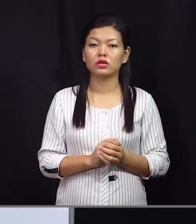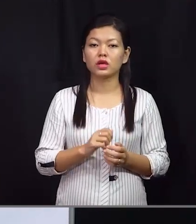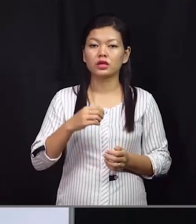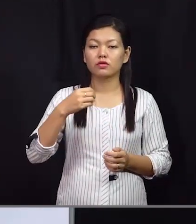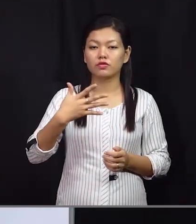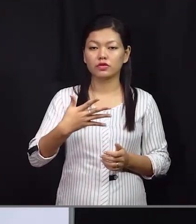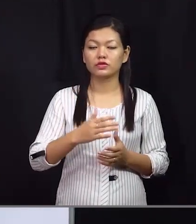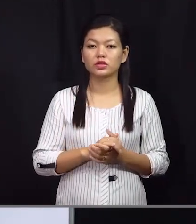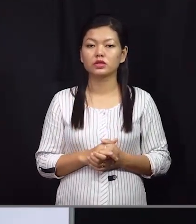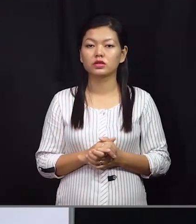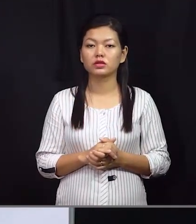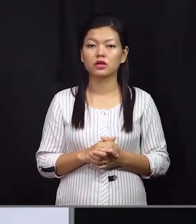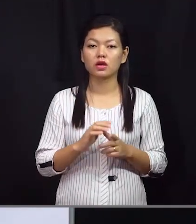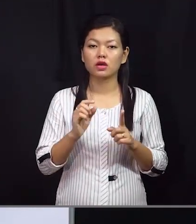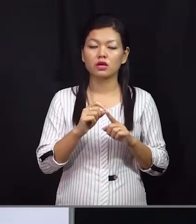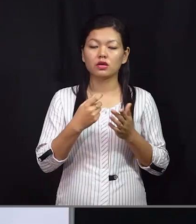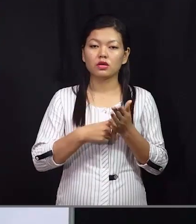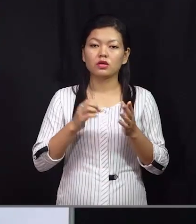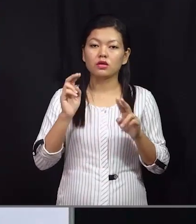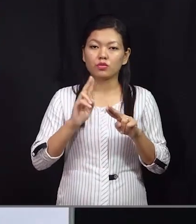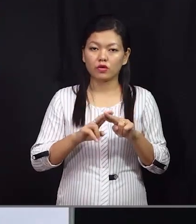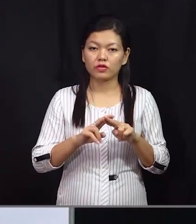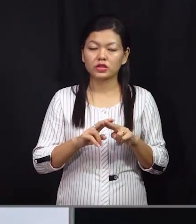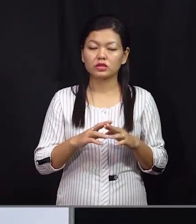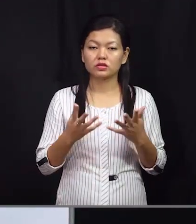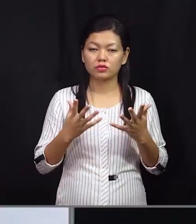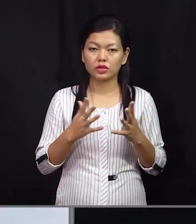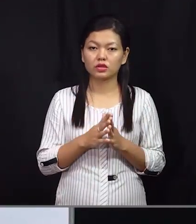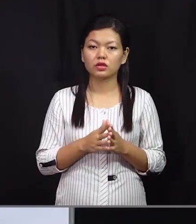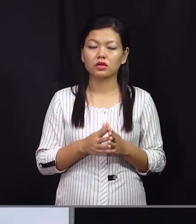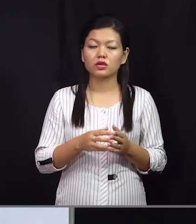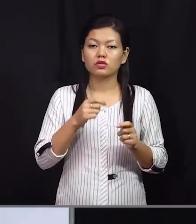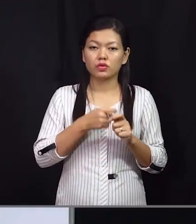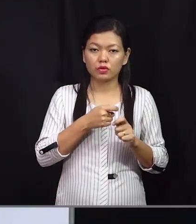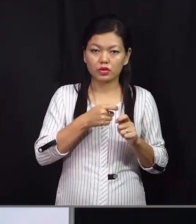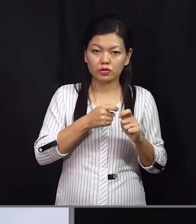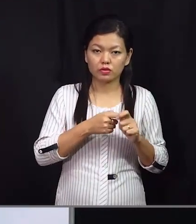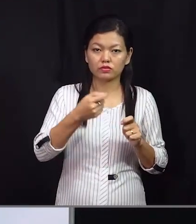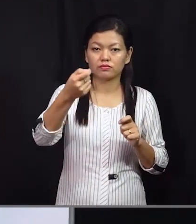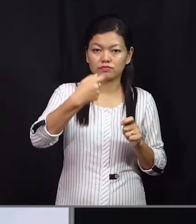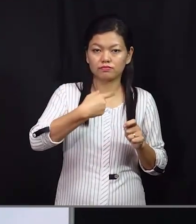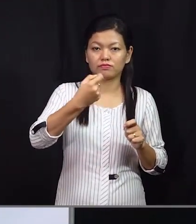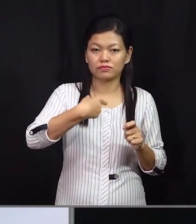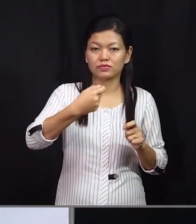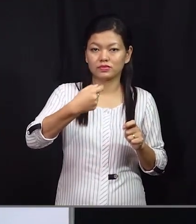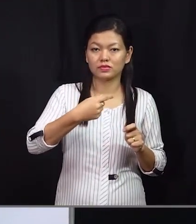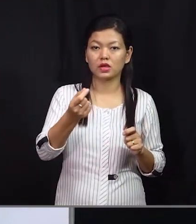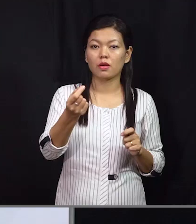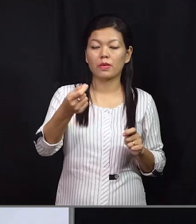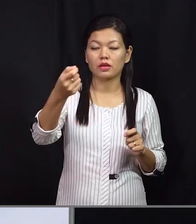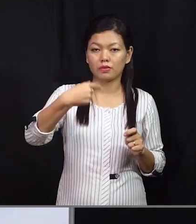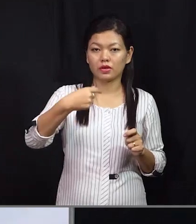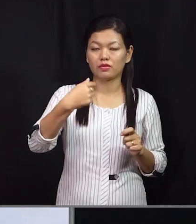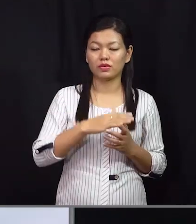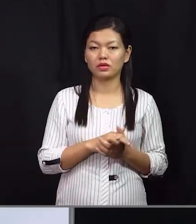Now, profession is also a means of earning money, isn't that? By profession, as a doctor,